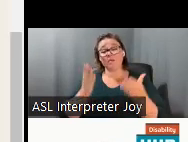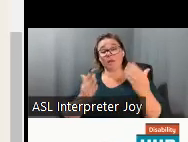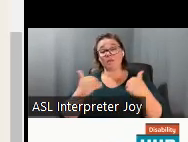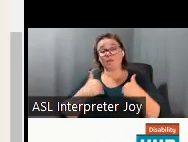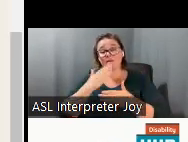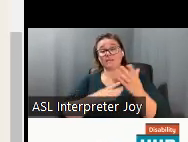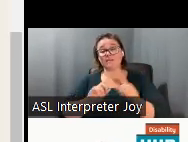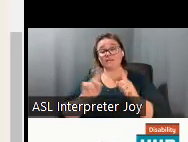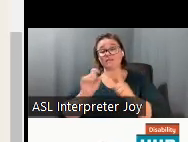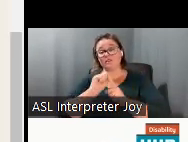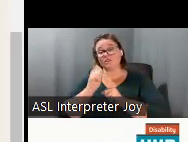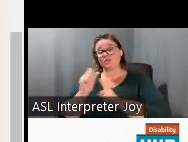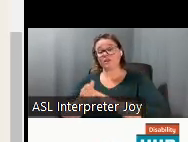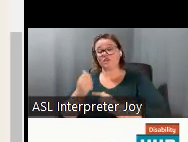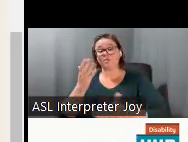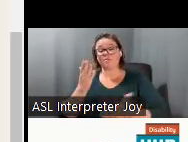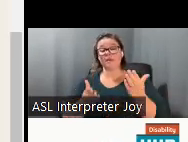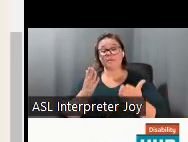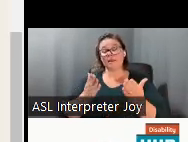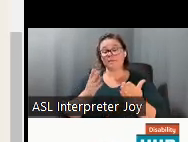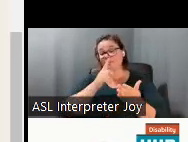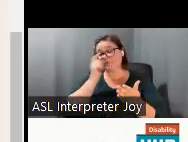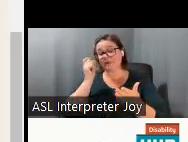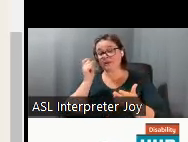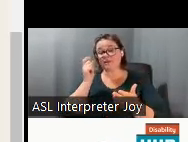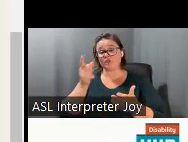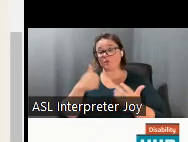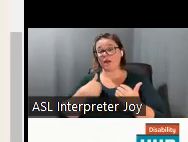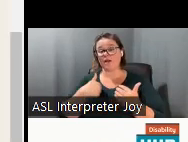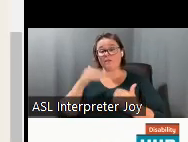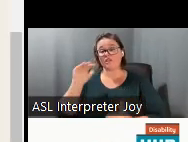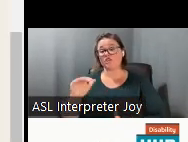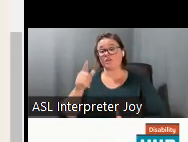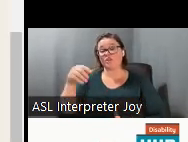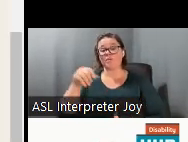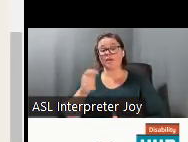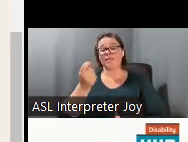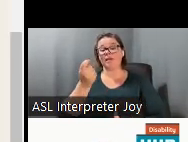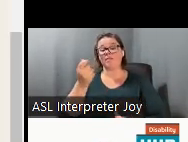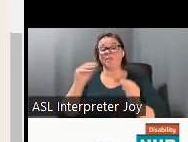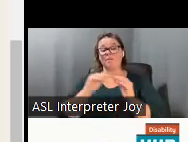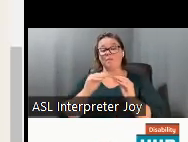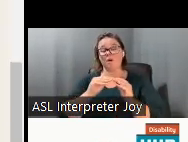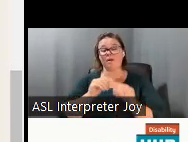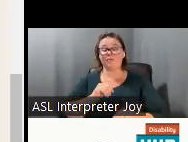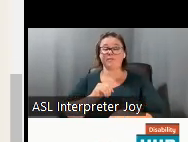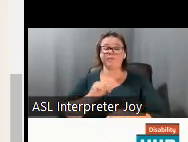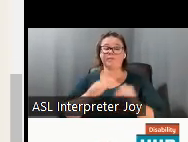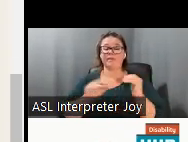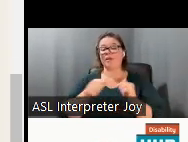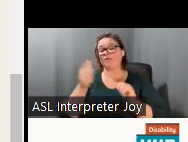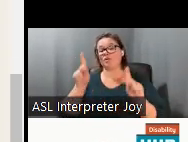different situation. Maybe because you have a child, you pay a little bit more than the other